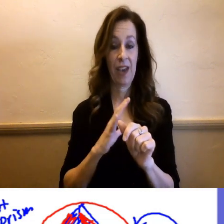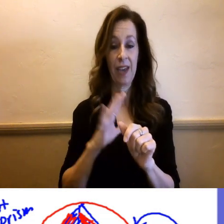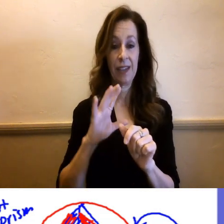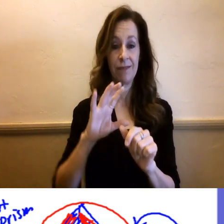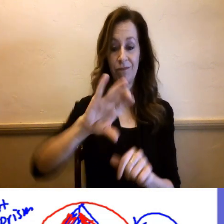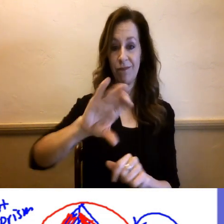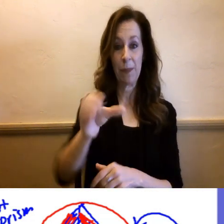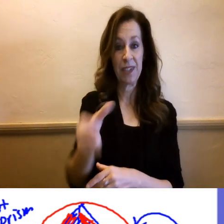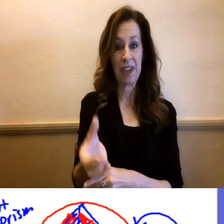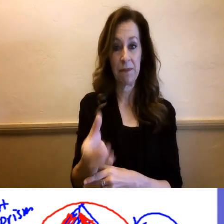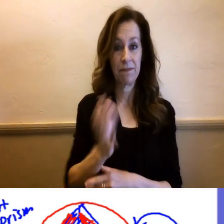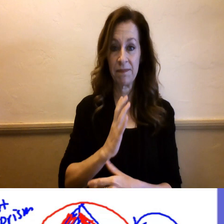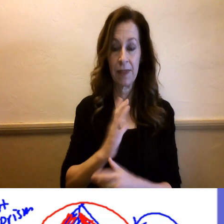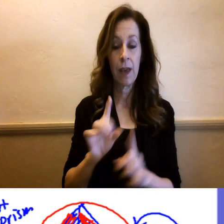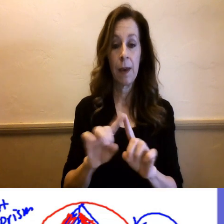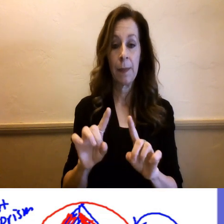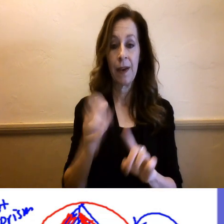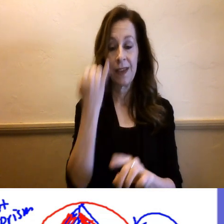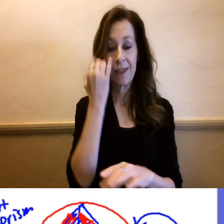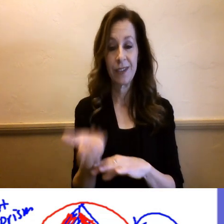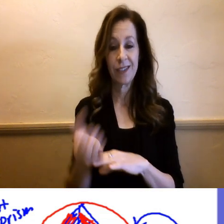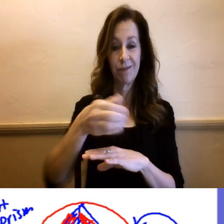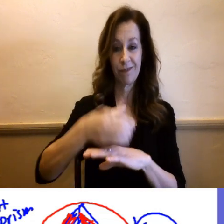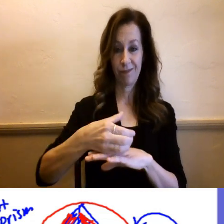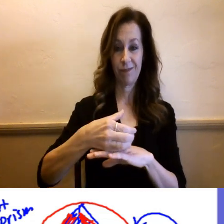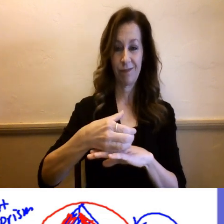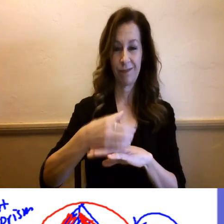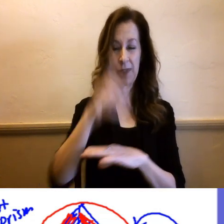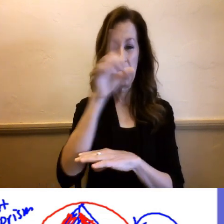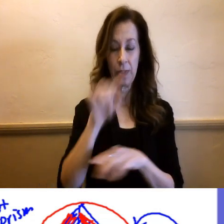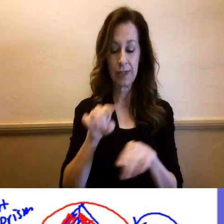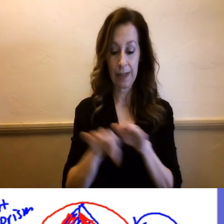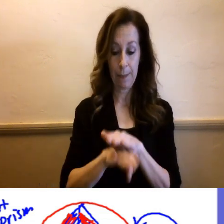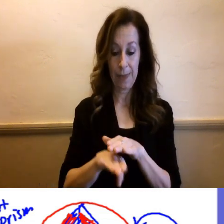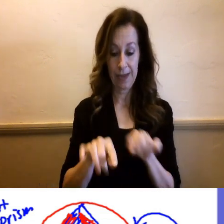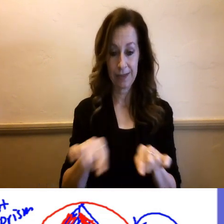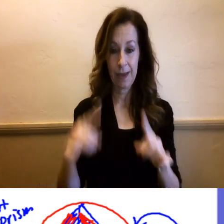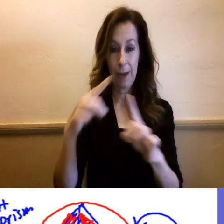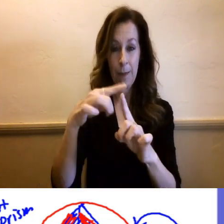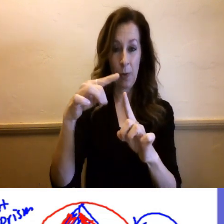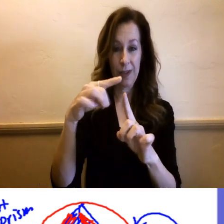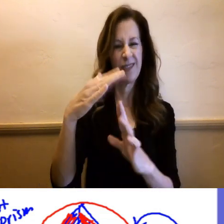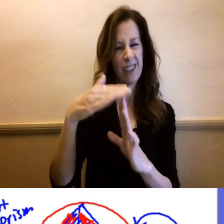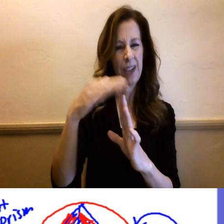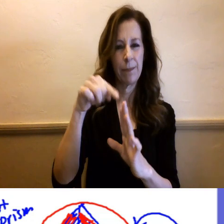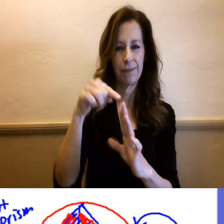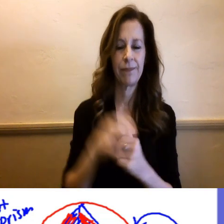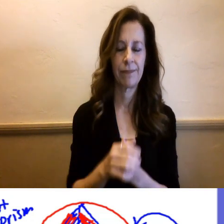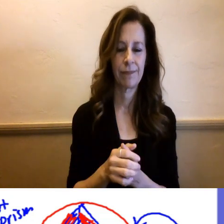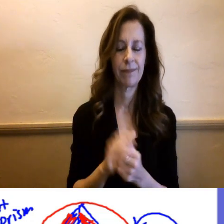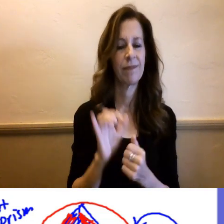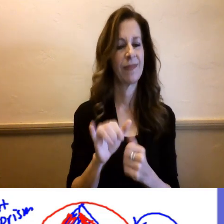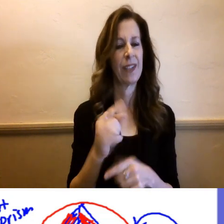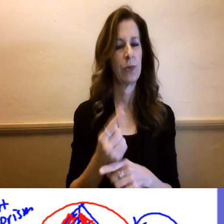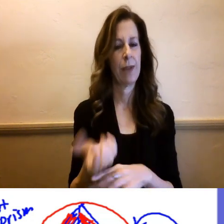It could be upside down. That's okay. But in its upright position, it should look like this with a base on bottom and the point on top.